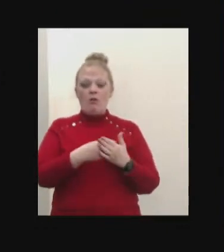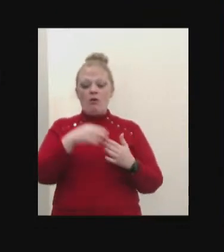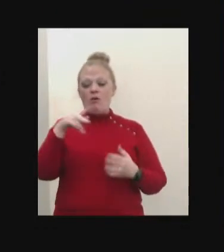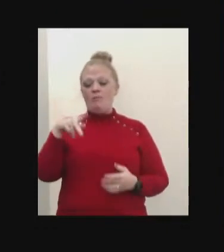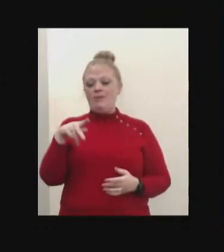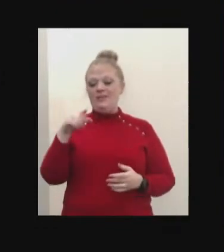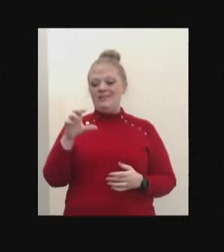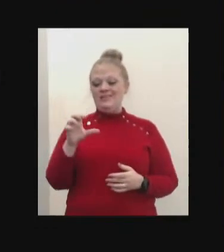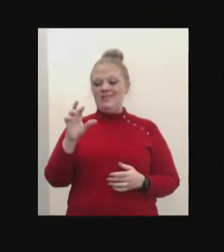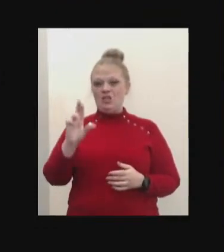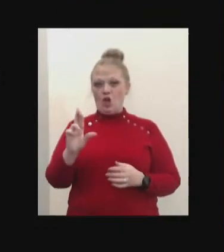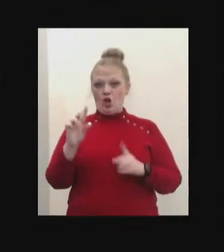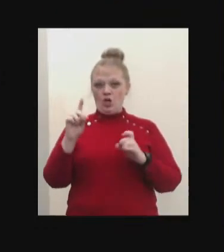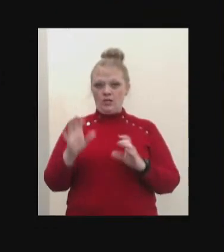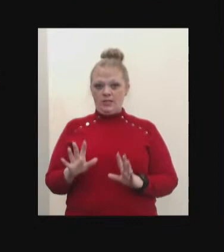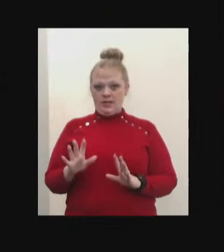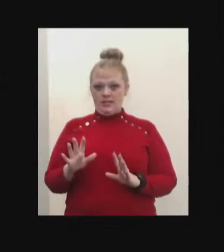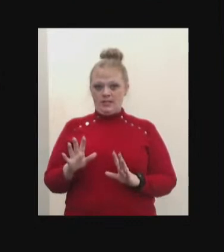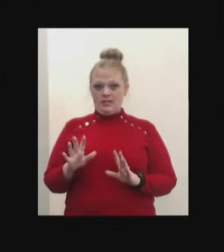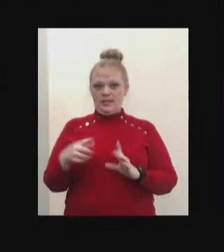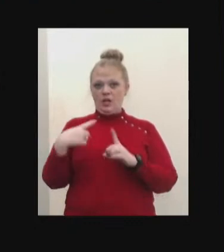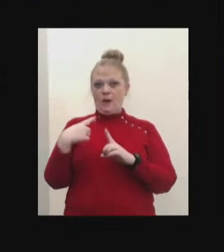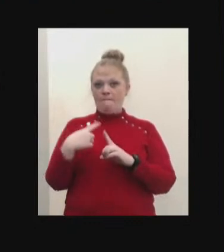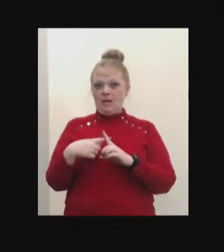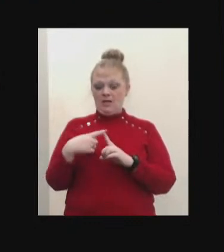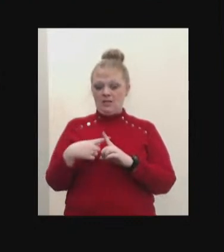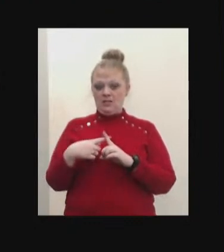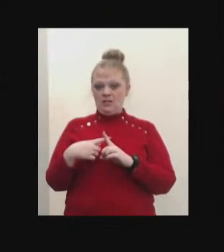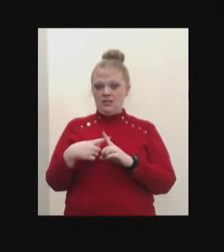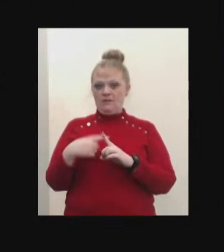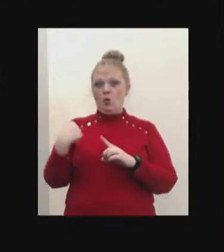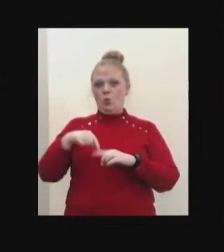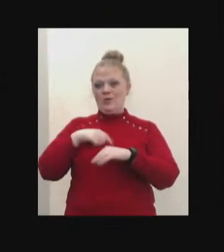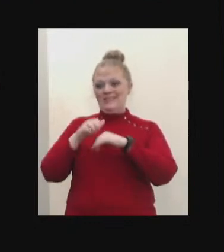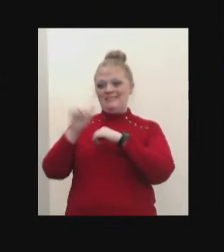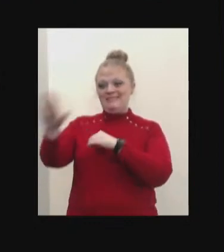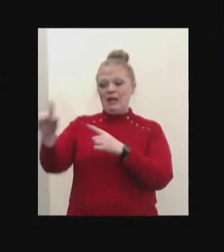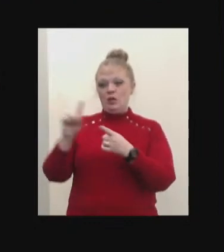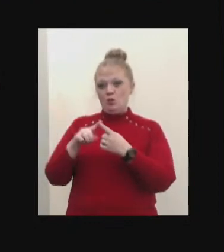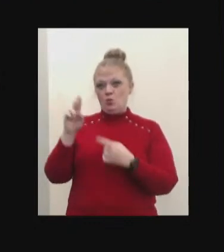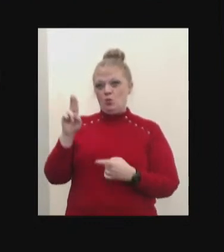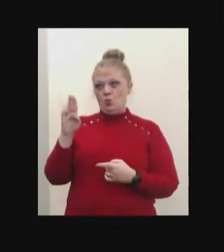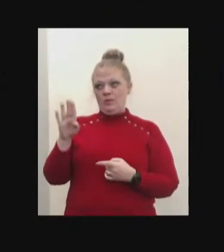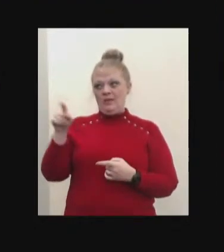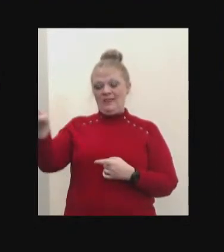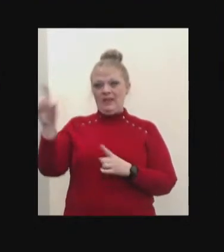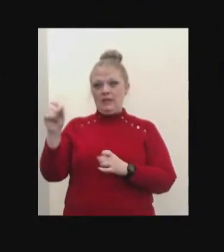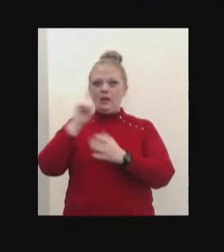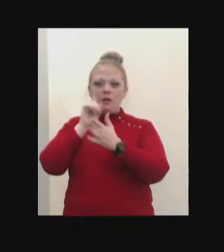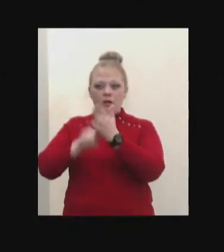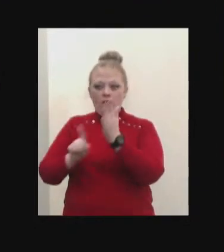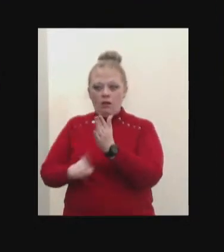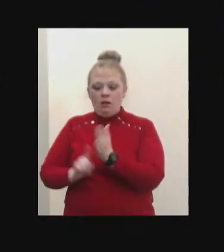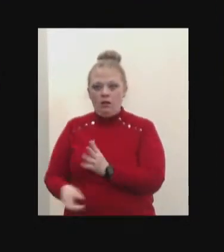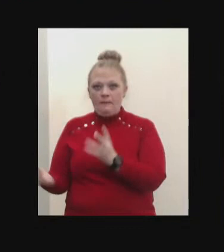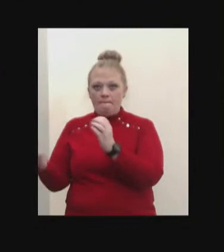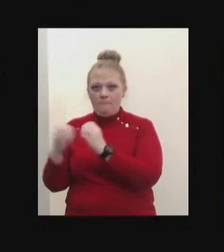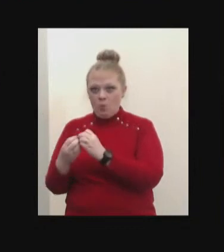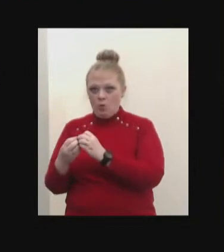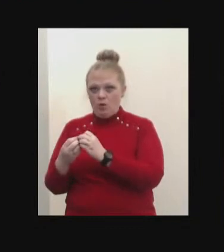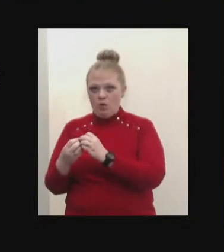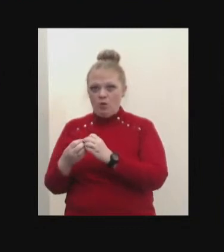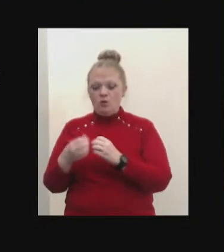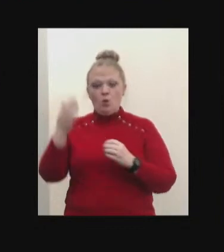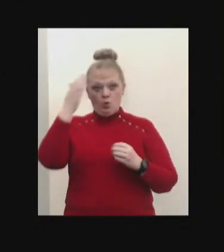positive, that are performed by our public health lab, we are sending to UB so they can do sequencing. So you will not only know your